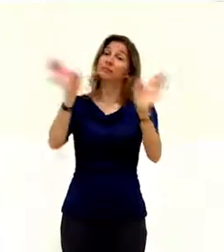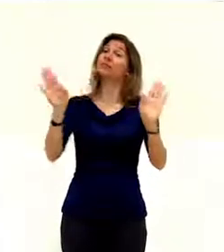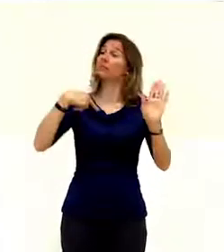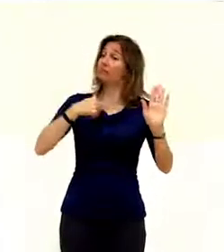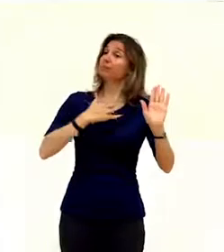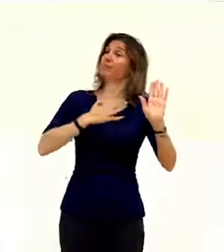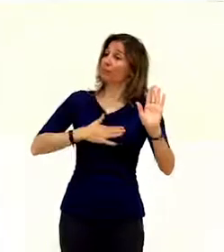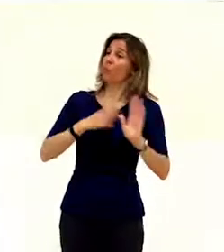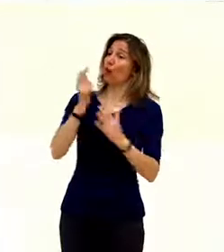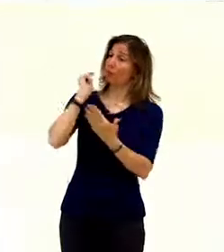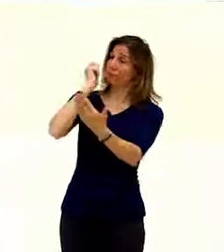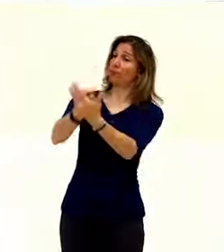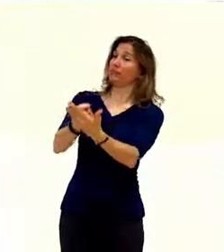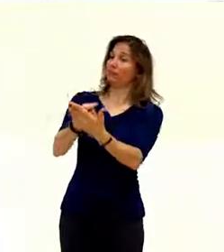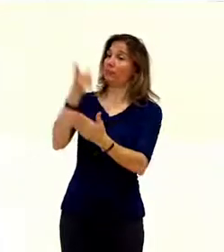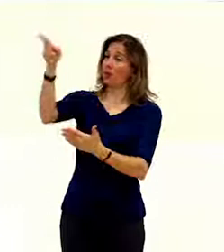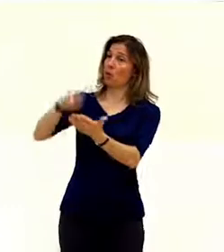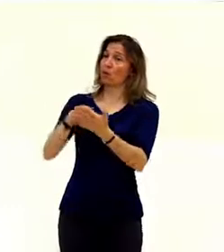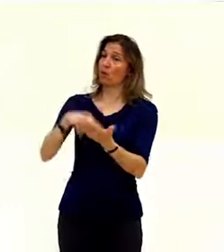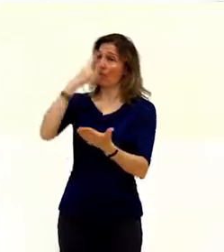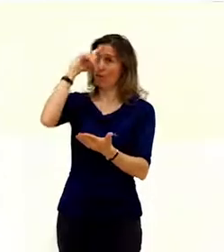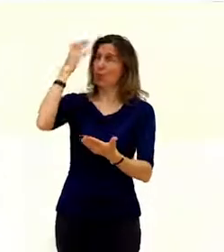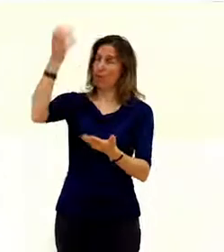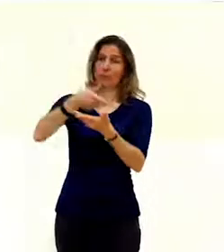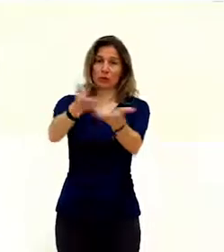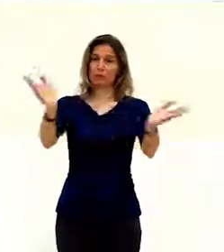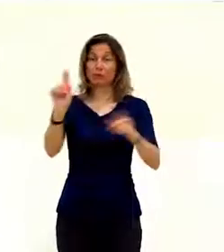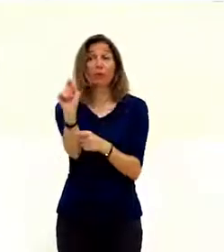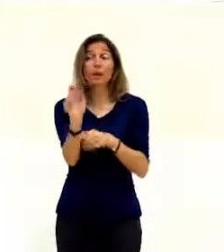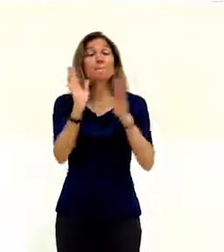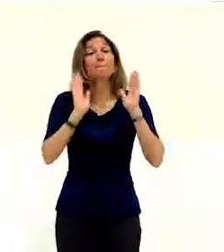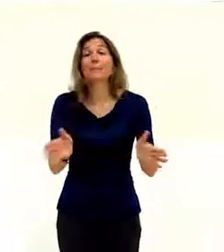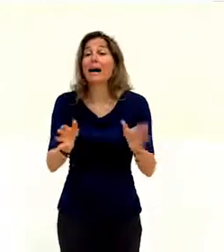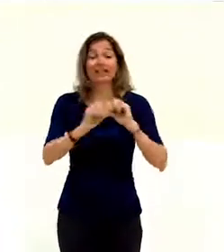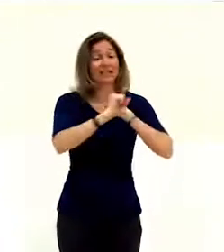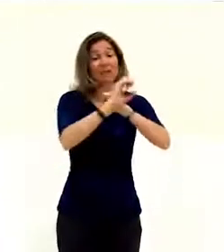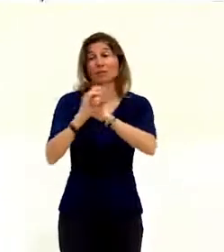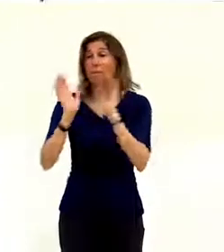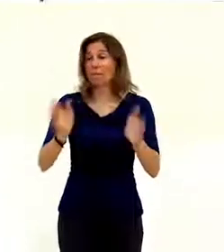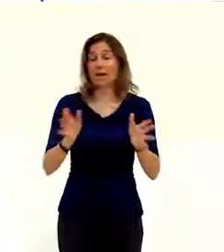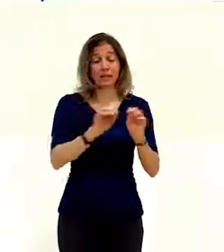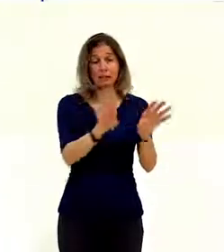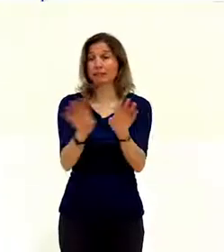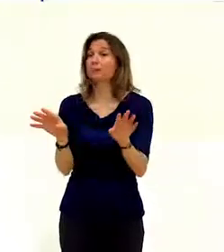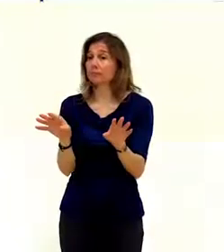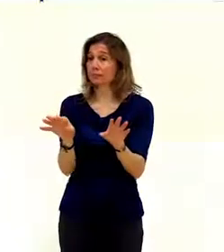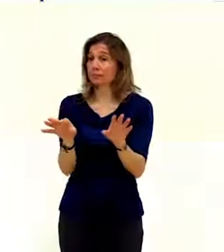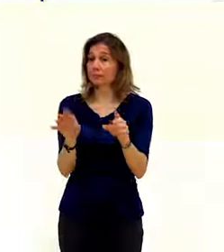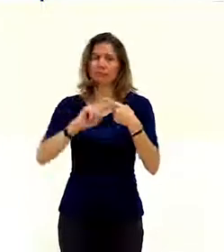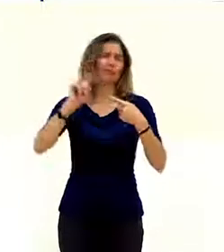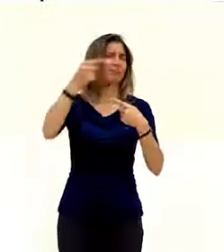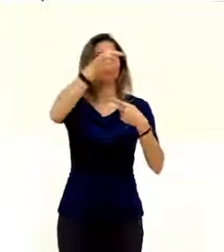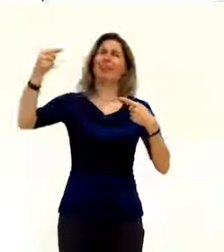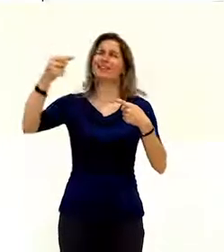intention to award contracts that deliver public services, period. That's number one priority. That is the most